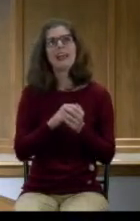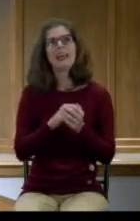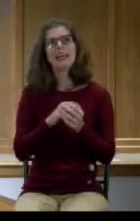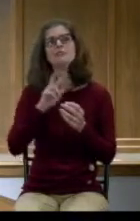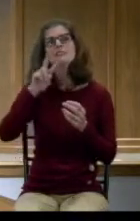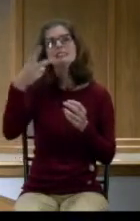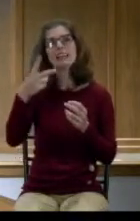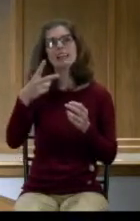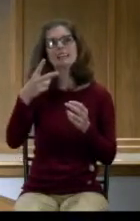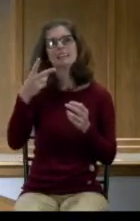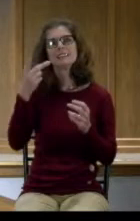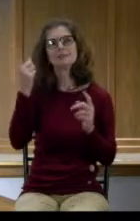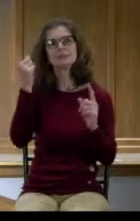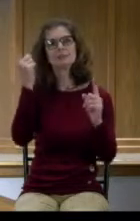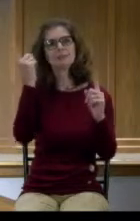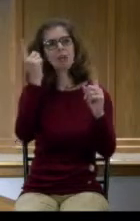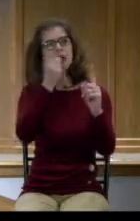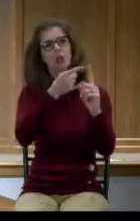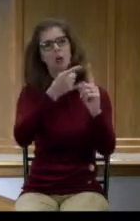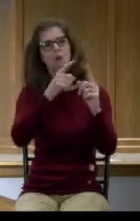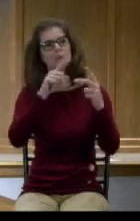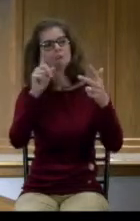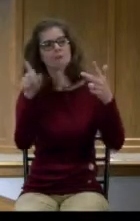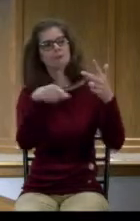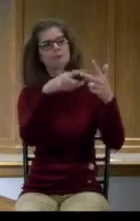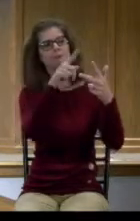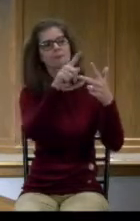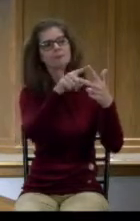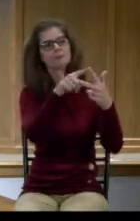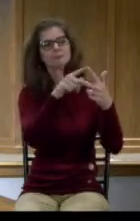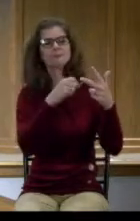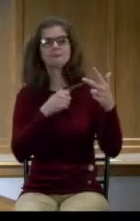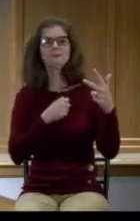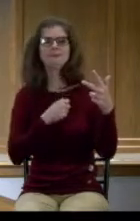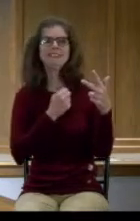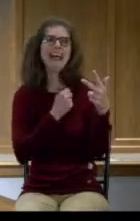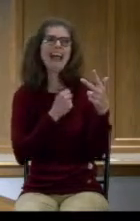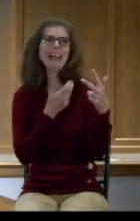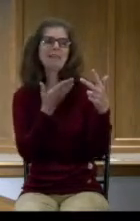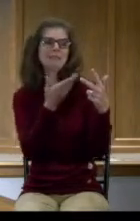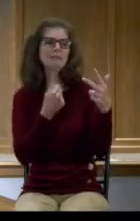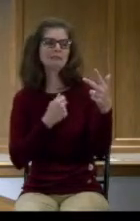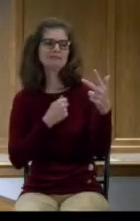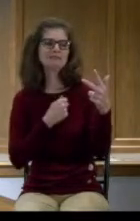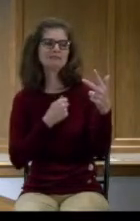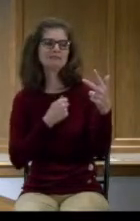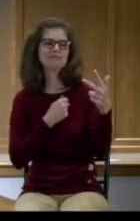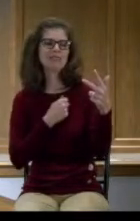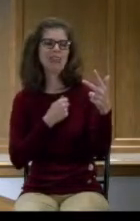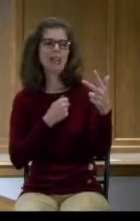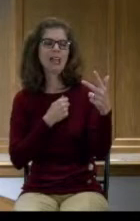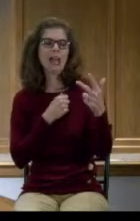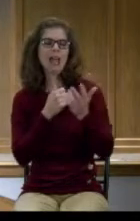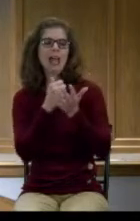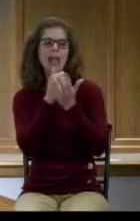second goal I want to share with you this morning. Oh, I love this one. Help people